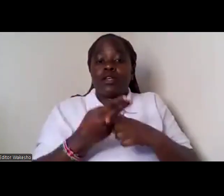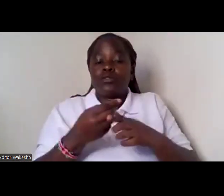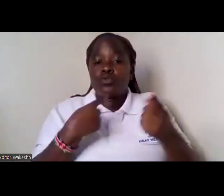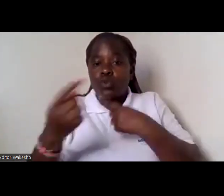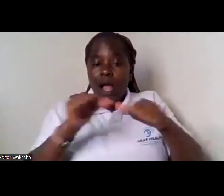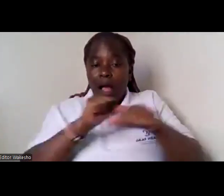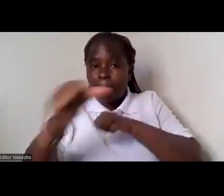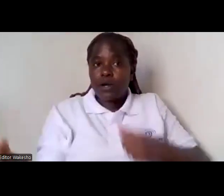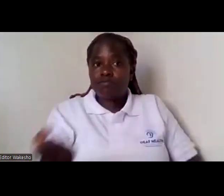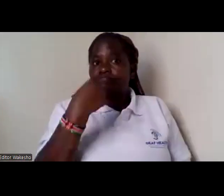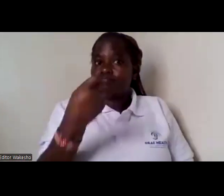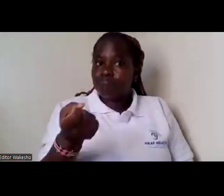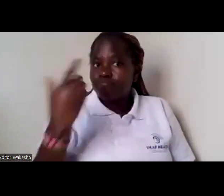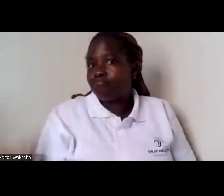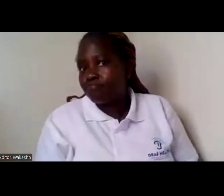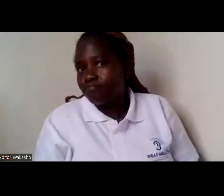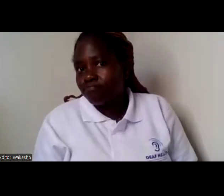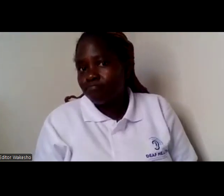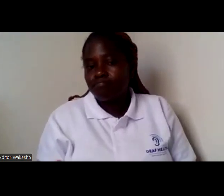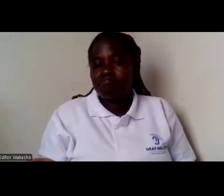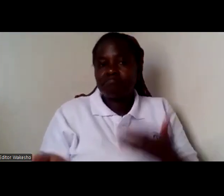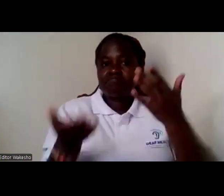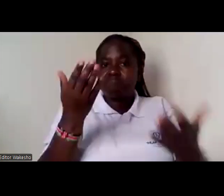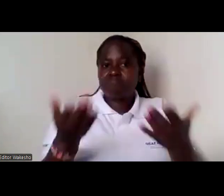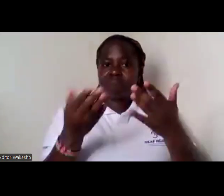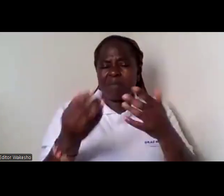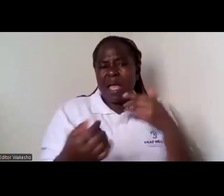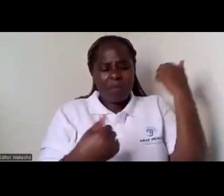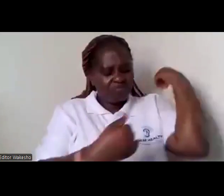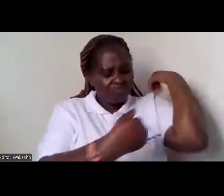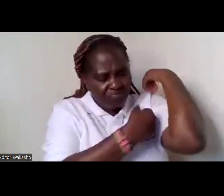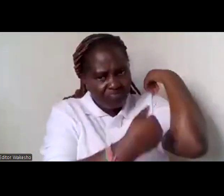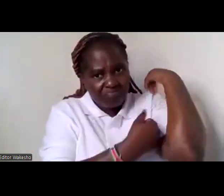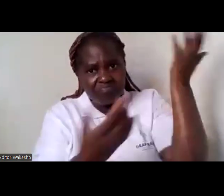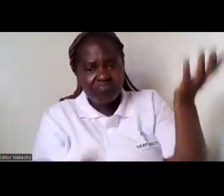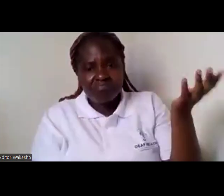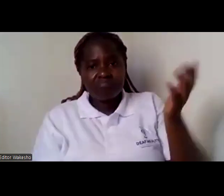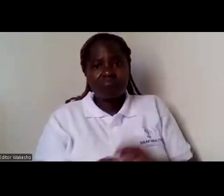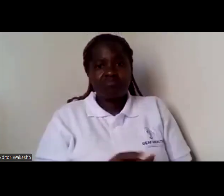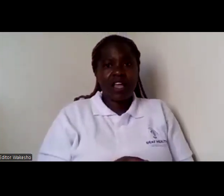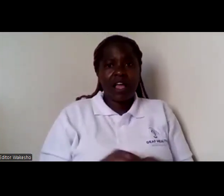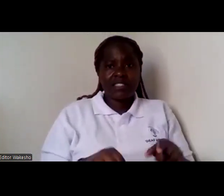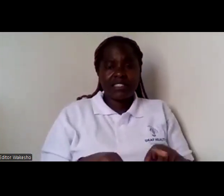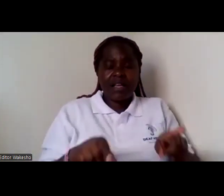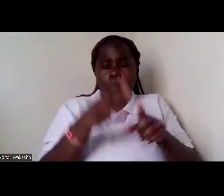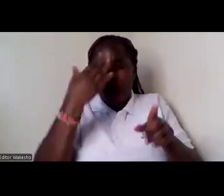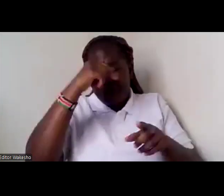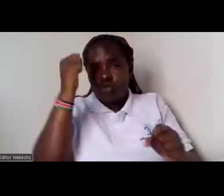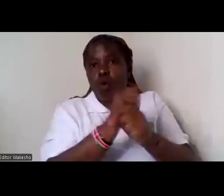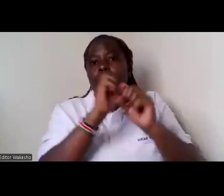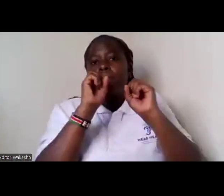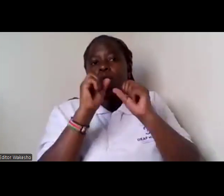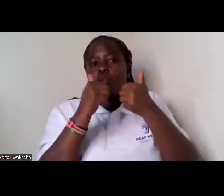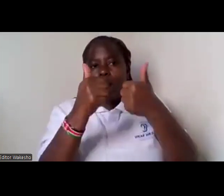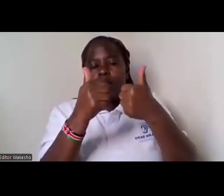pill. That's when we talk about things like the coil, the implant. Those ones are known to be 99%. But let me